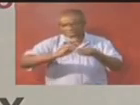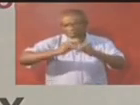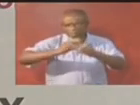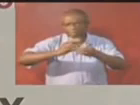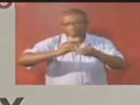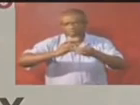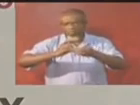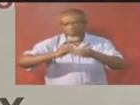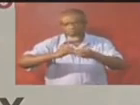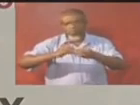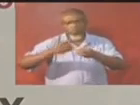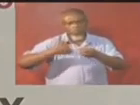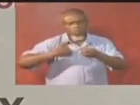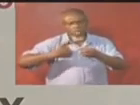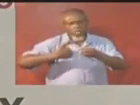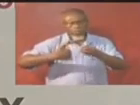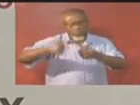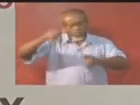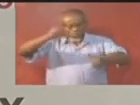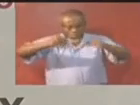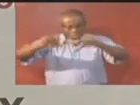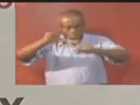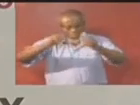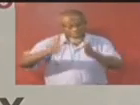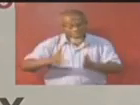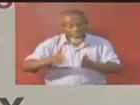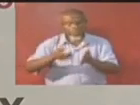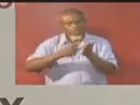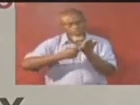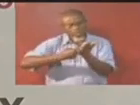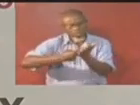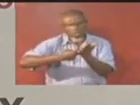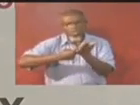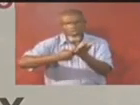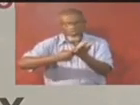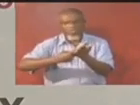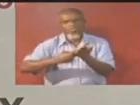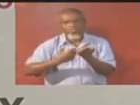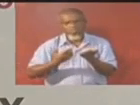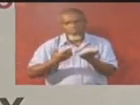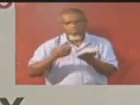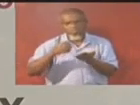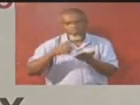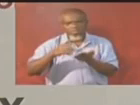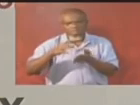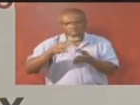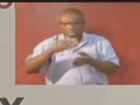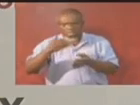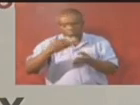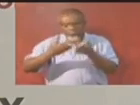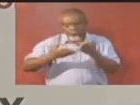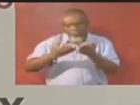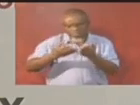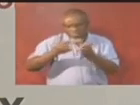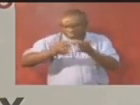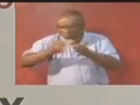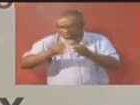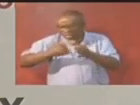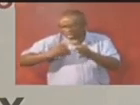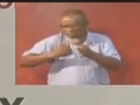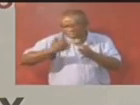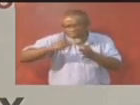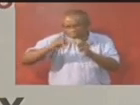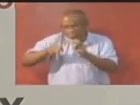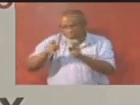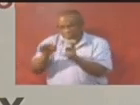discussed in scientific circles in terms of whether there are deaths that are being missed, for want of a better word, globally